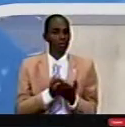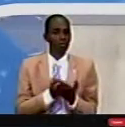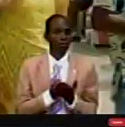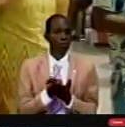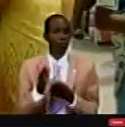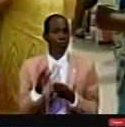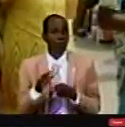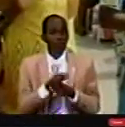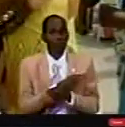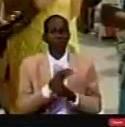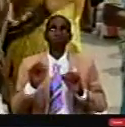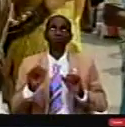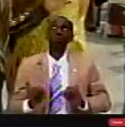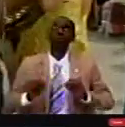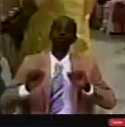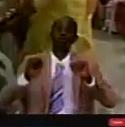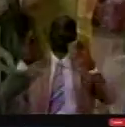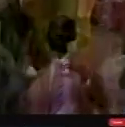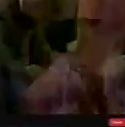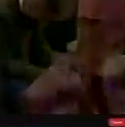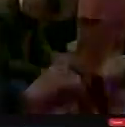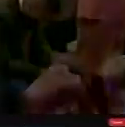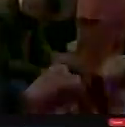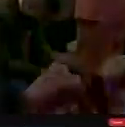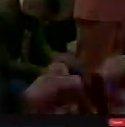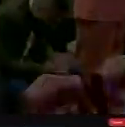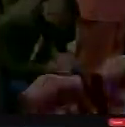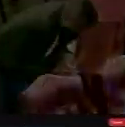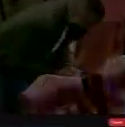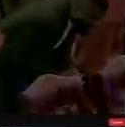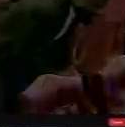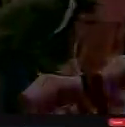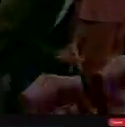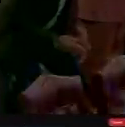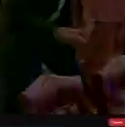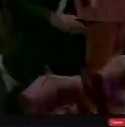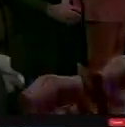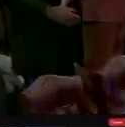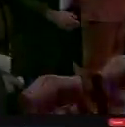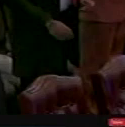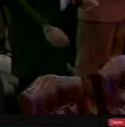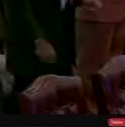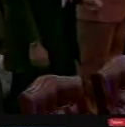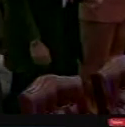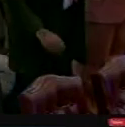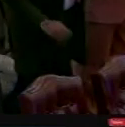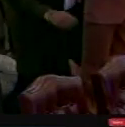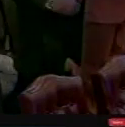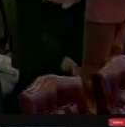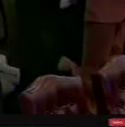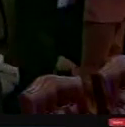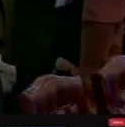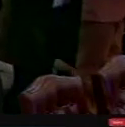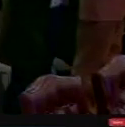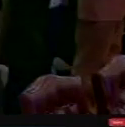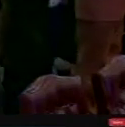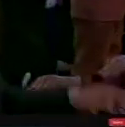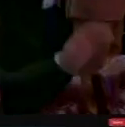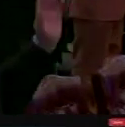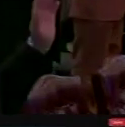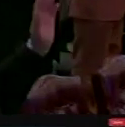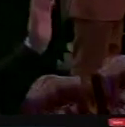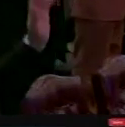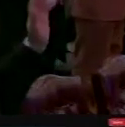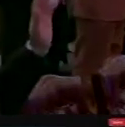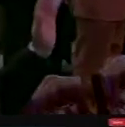of God said oh man let's pray together raise up your hand there if you're sick you can place your hand when